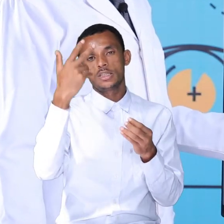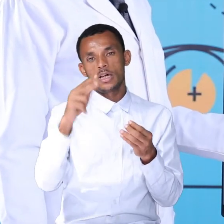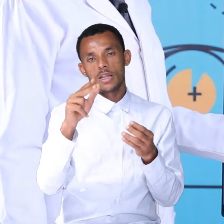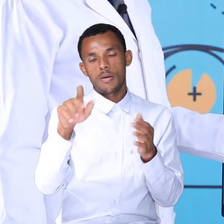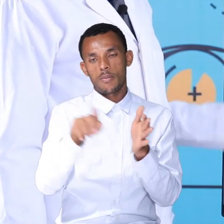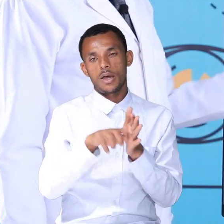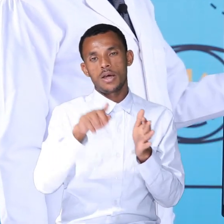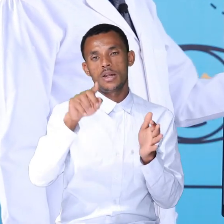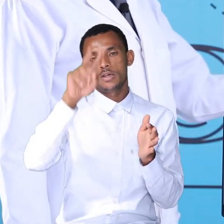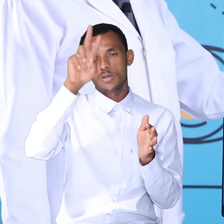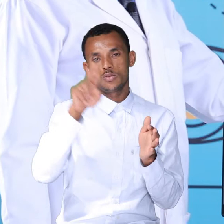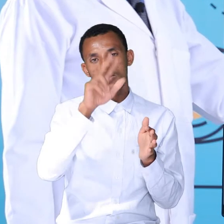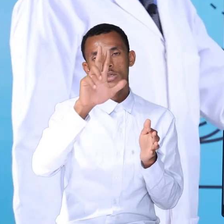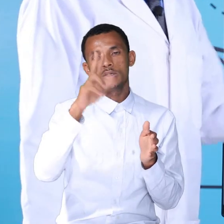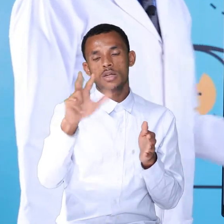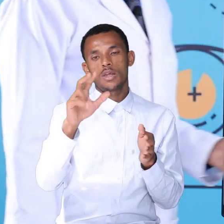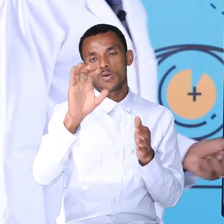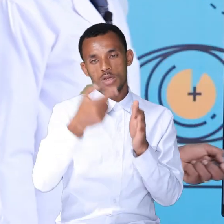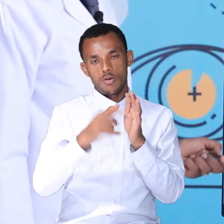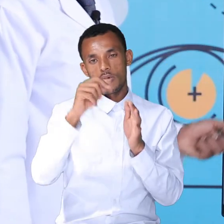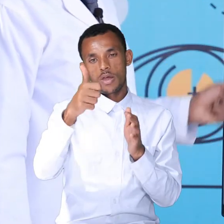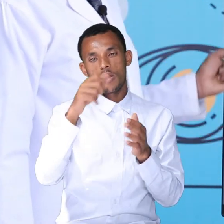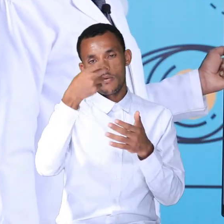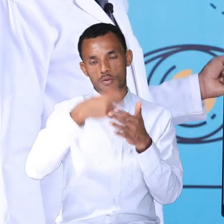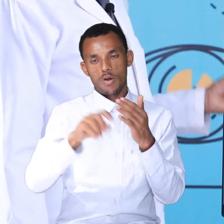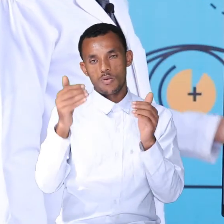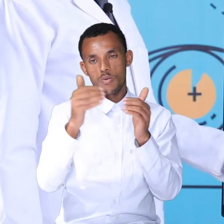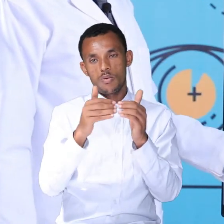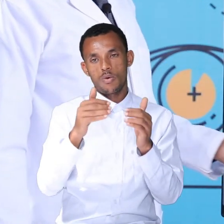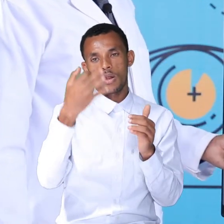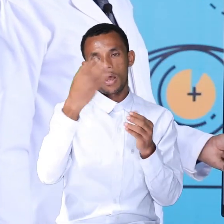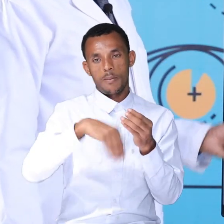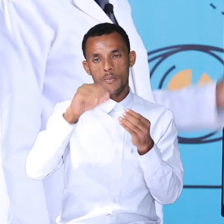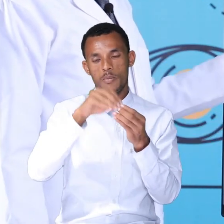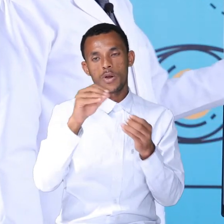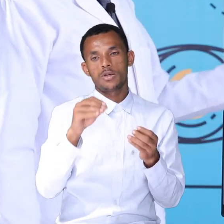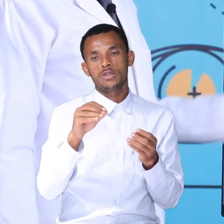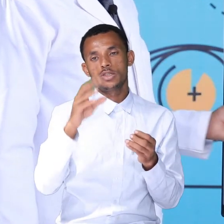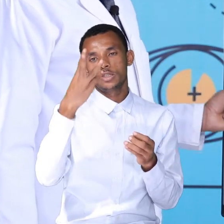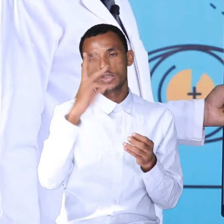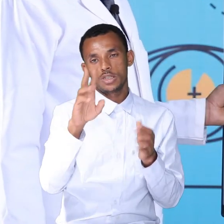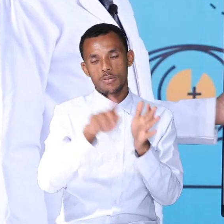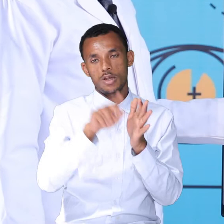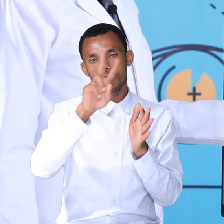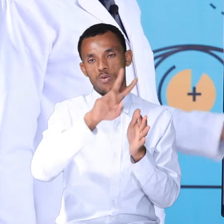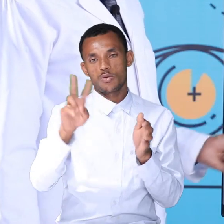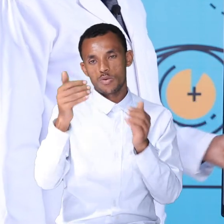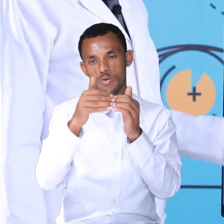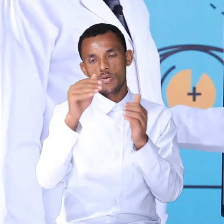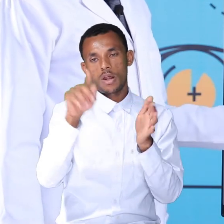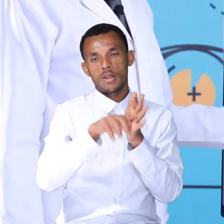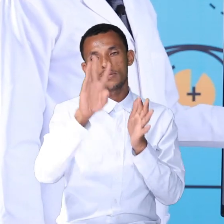9 plus 13 minus 6 root 13 cosine of A. You have a value to be equal to 9 plus, you have 16